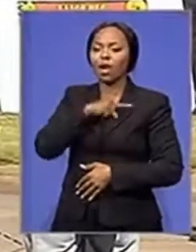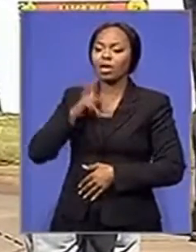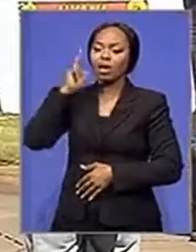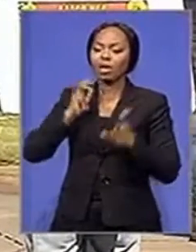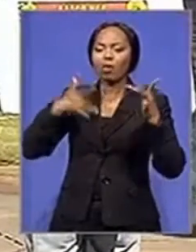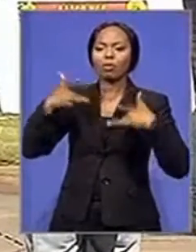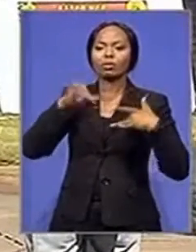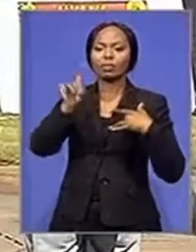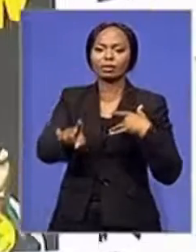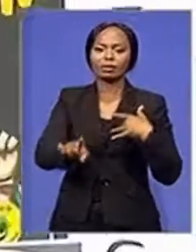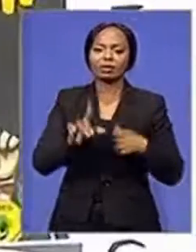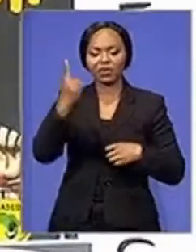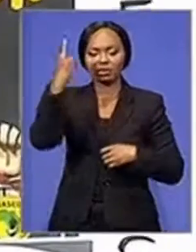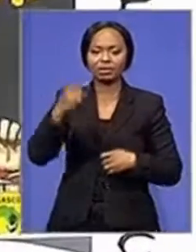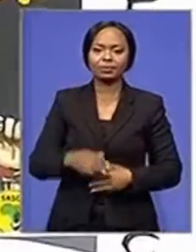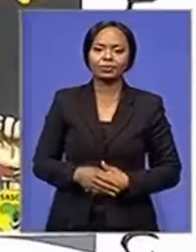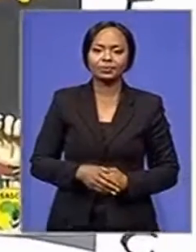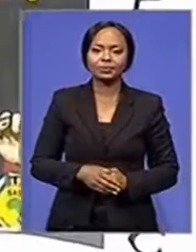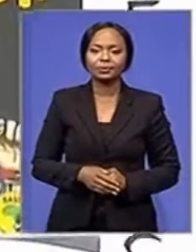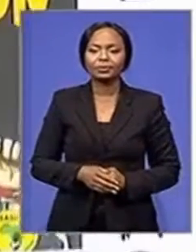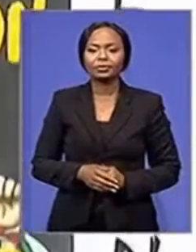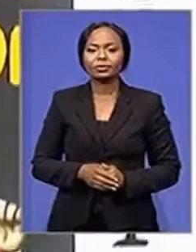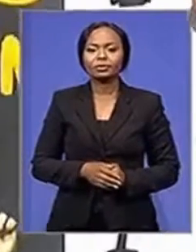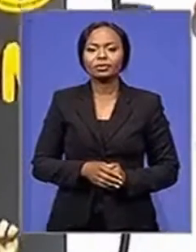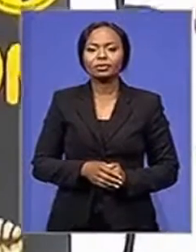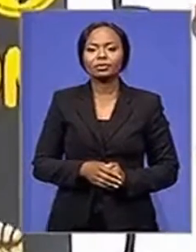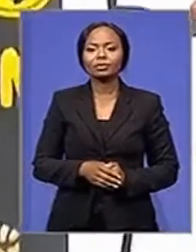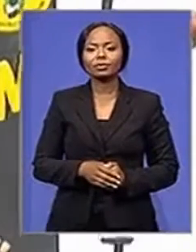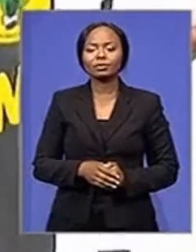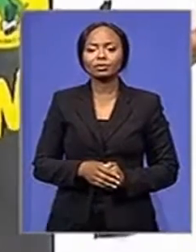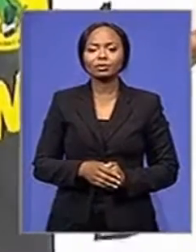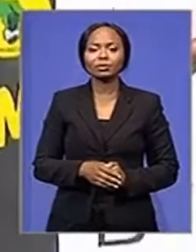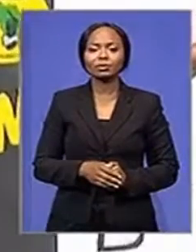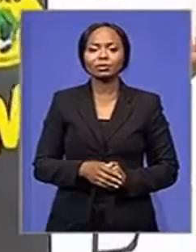tsibogelwa. Offense Stimo, SABC News, Pretoria.